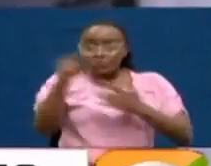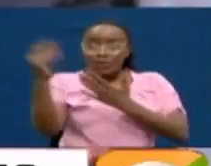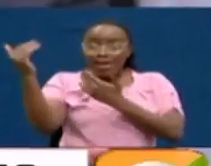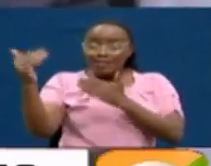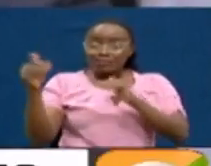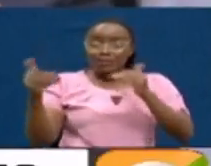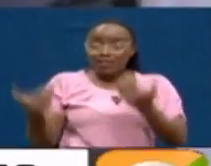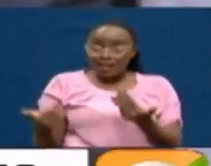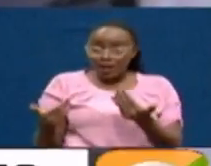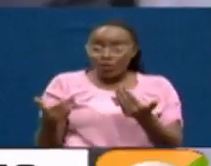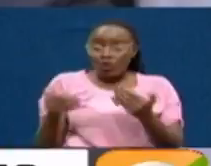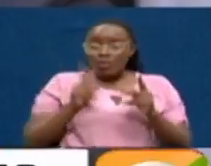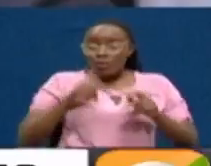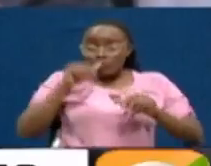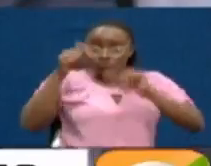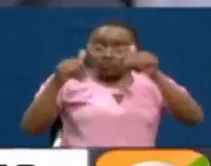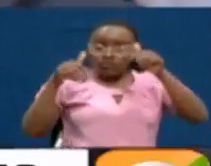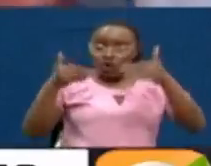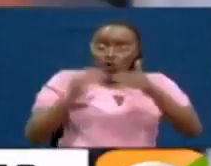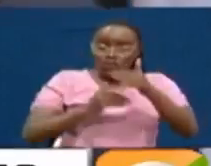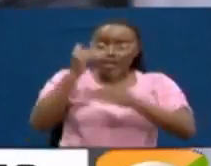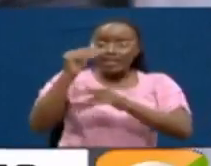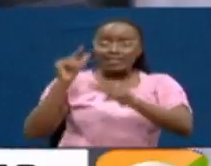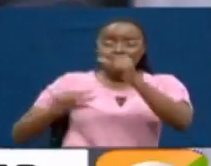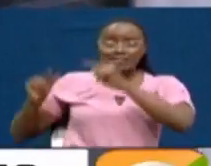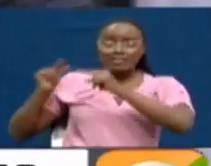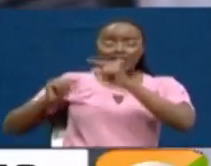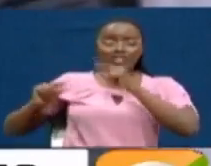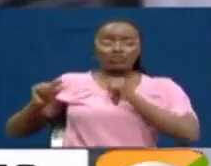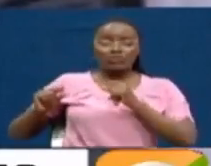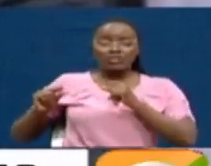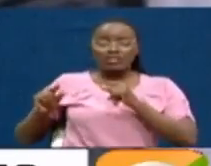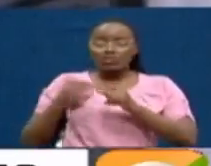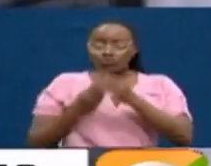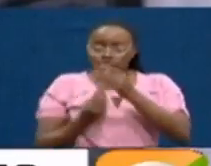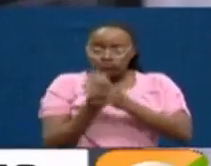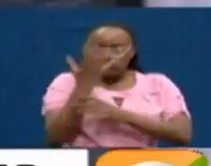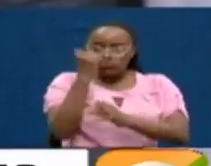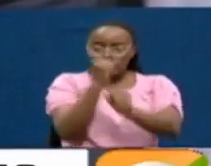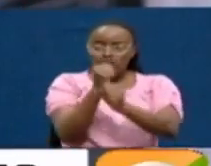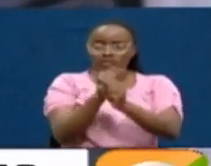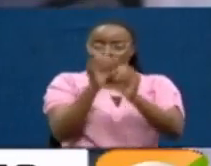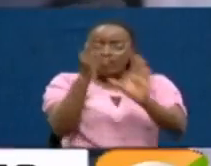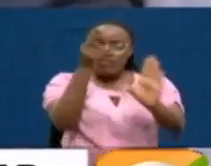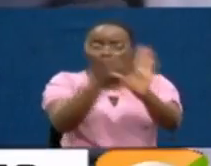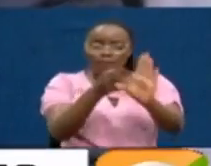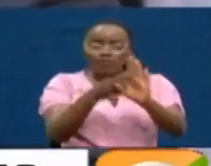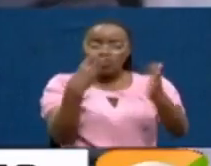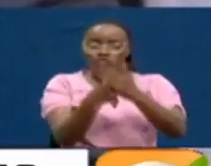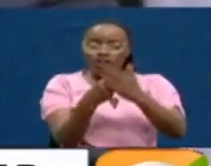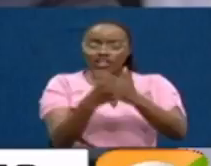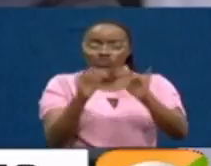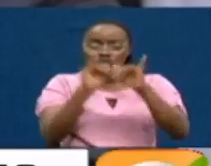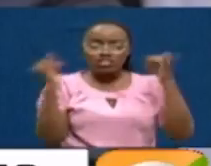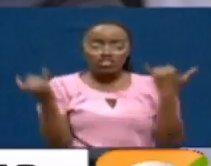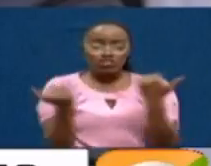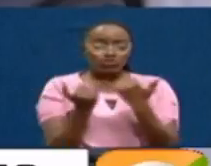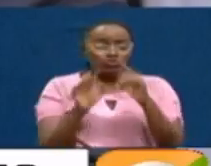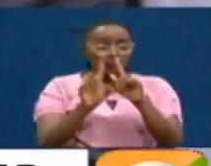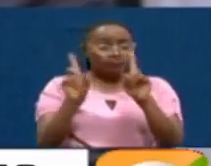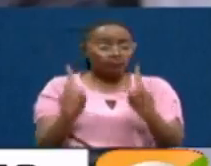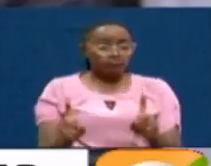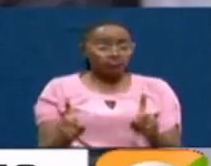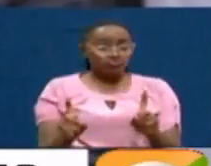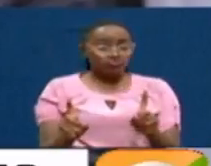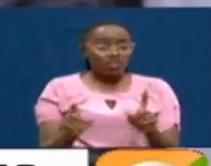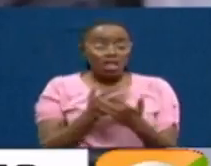expect creatives or the next generation to grow their careers without the participation of financial institutions? There's